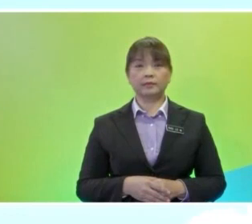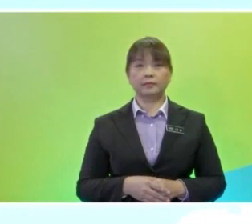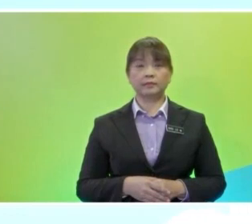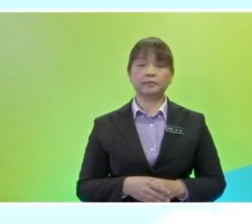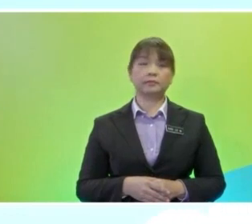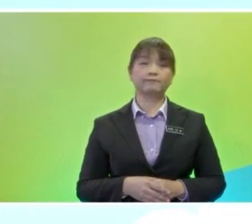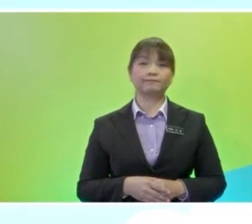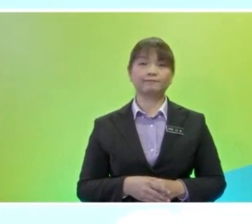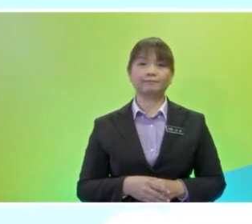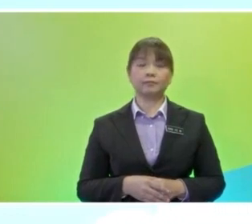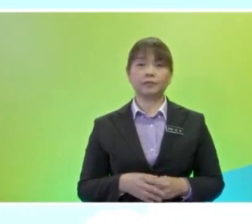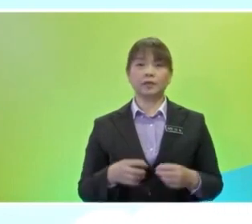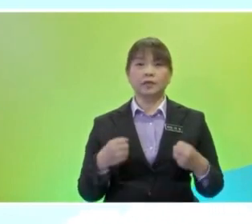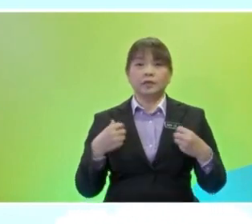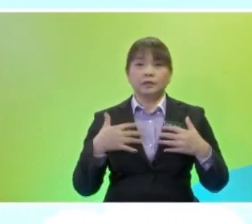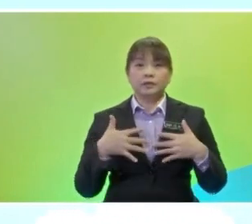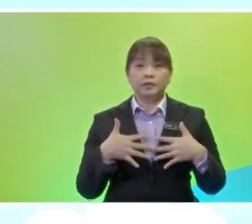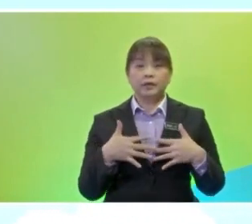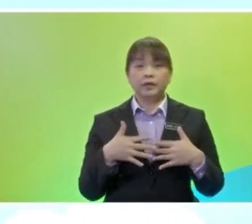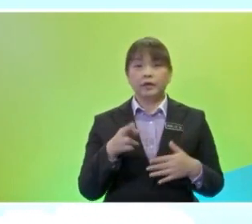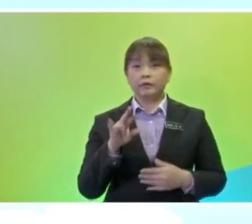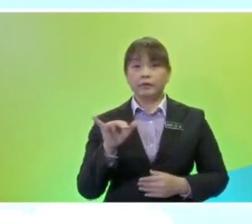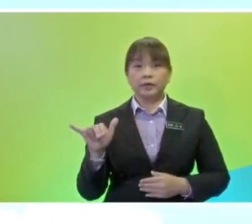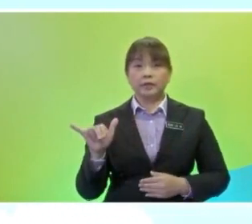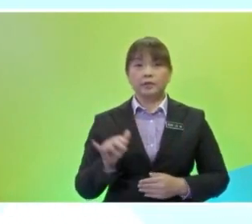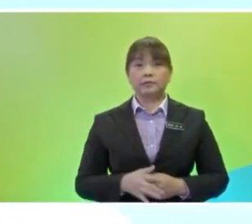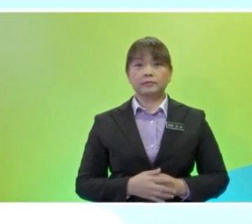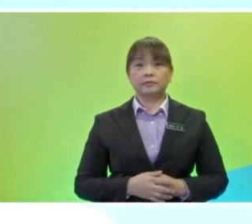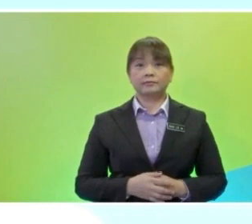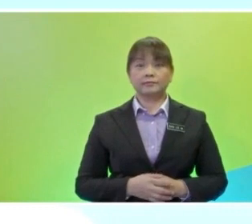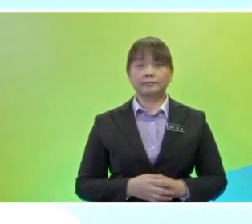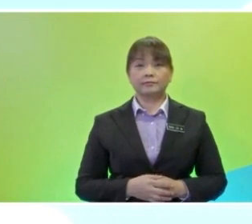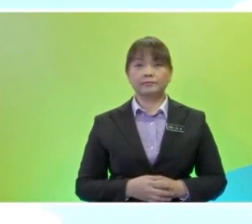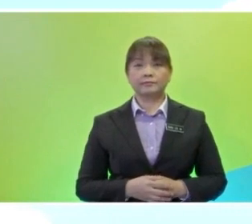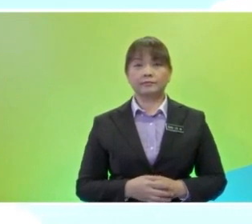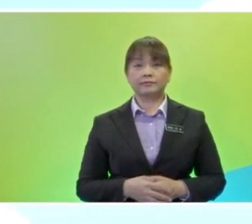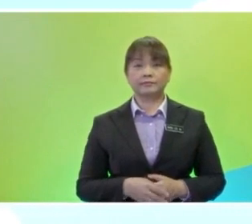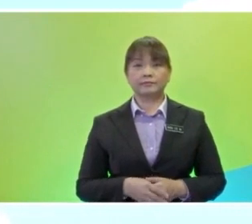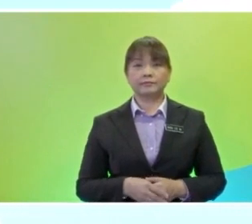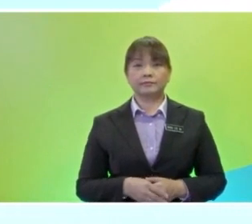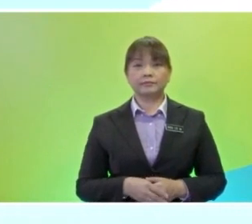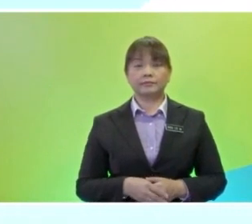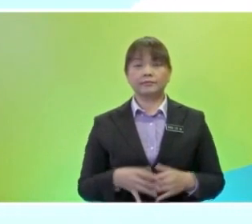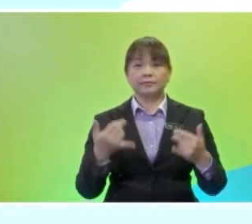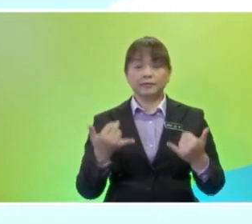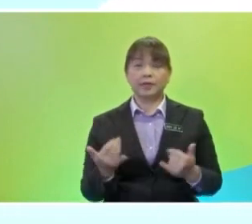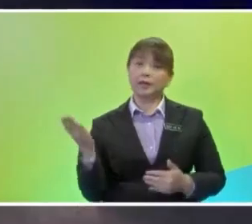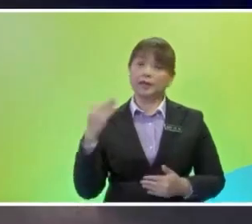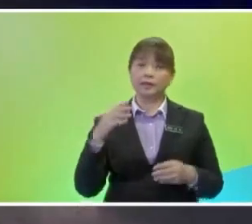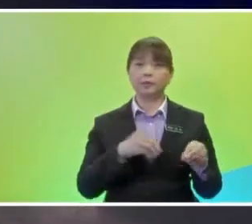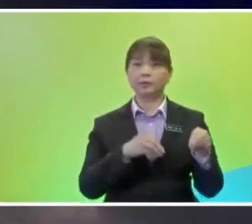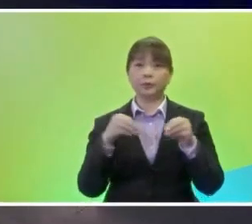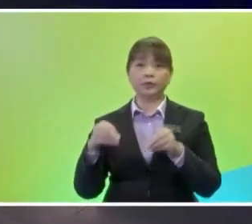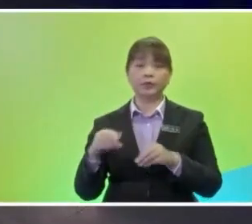Scary. Scary. Okay, scary. All right, thank you. Now, let's move on to the